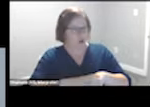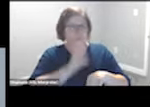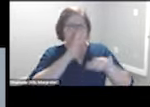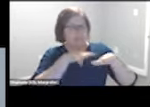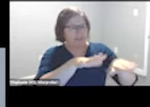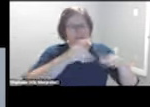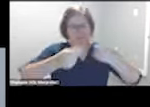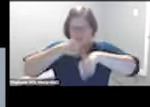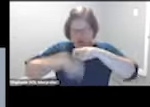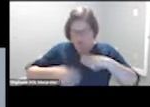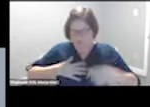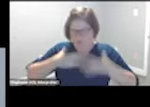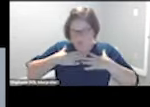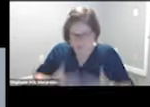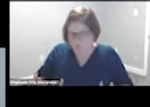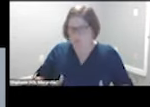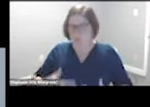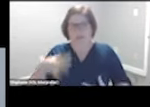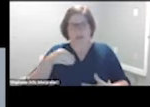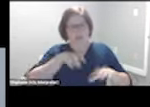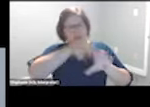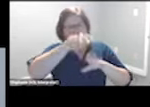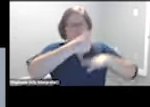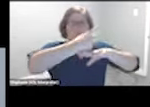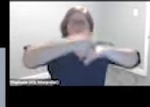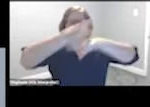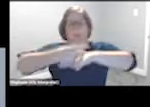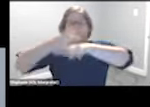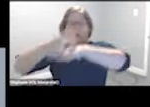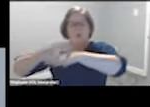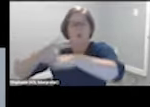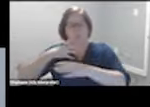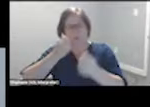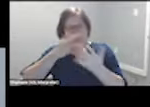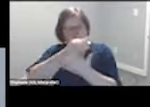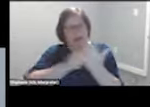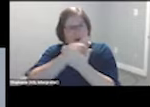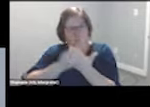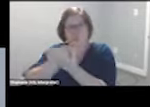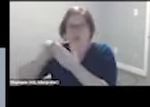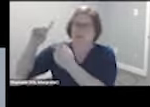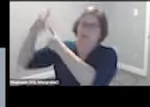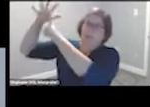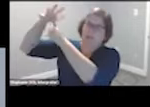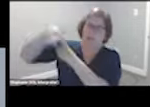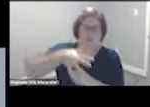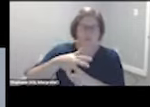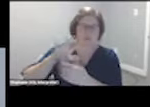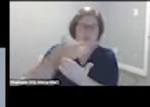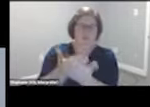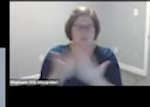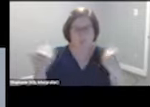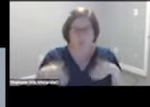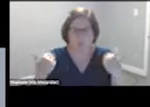the water suit and get out of the sea and then floating on the sea several hours until the helicopter came, it might be